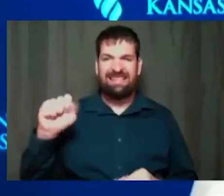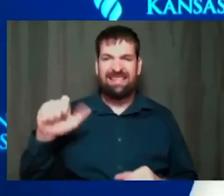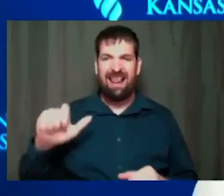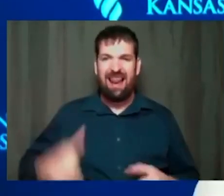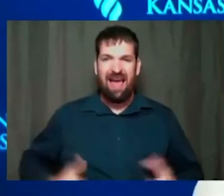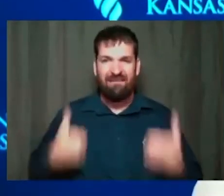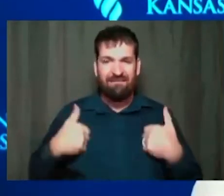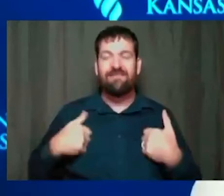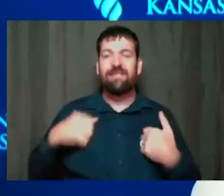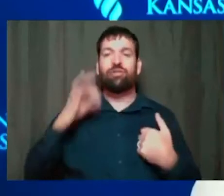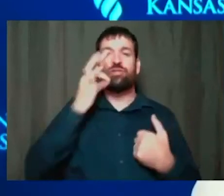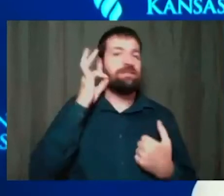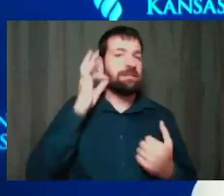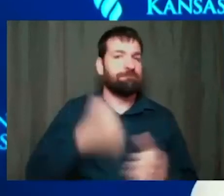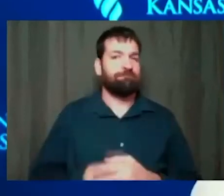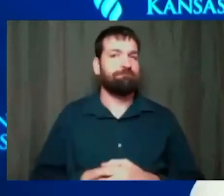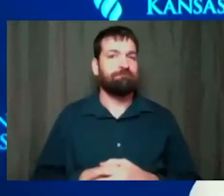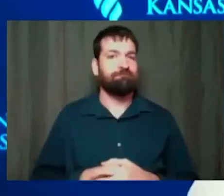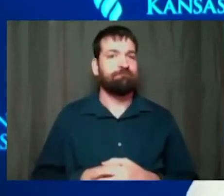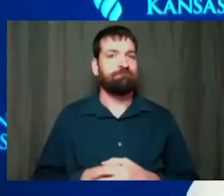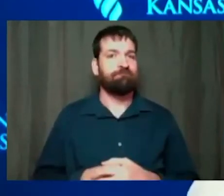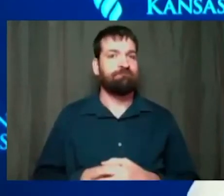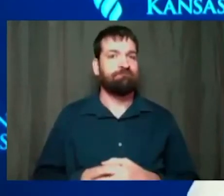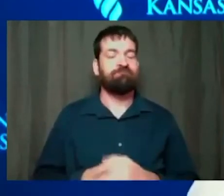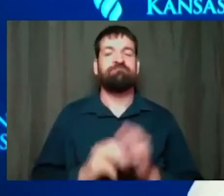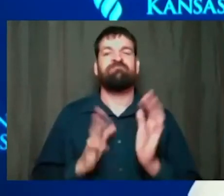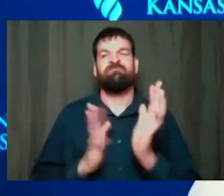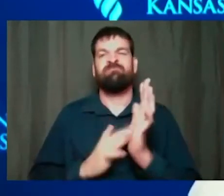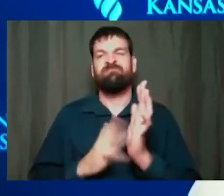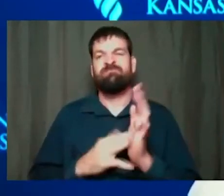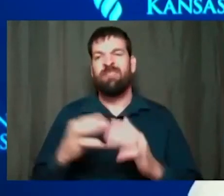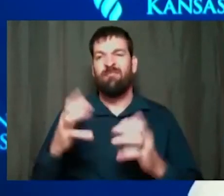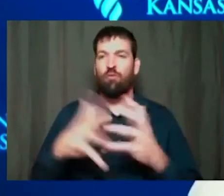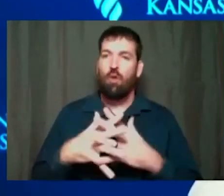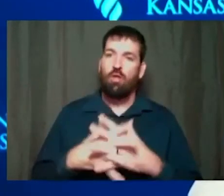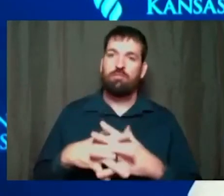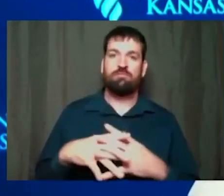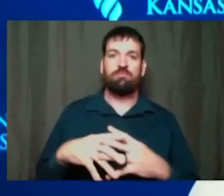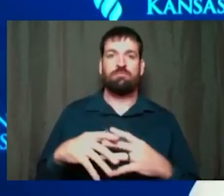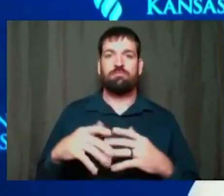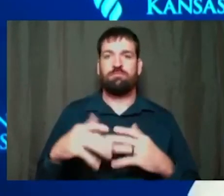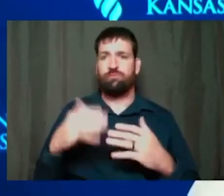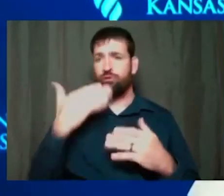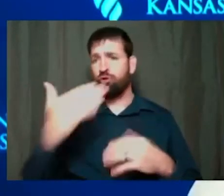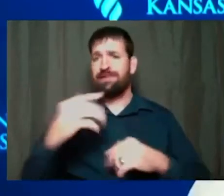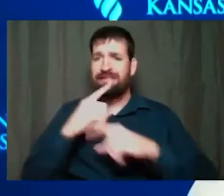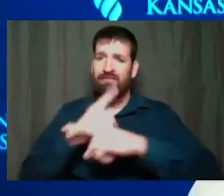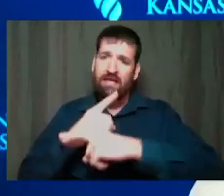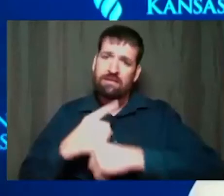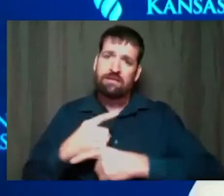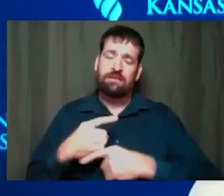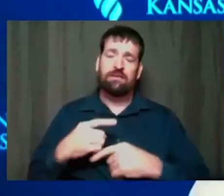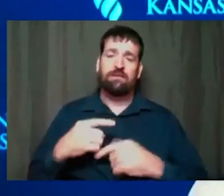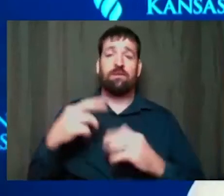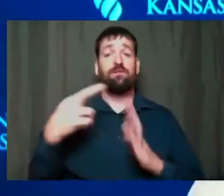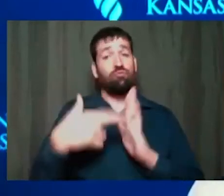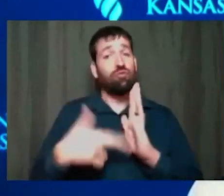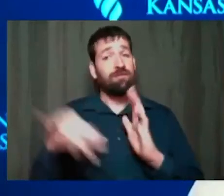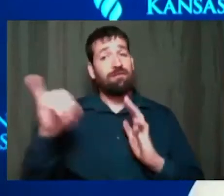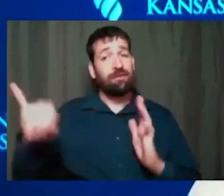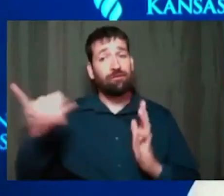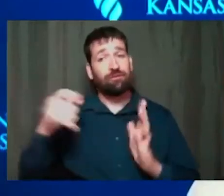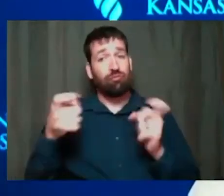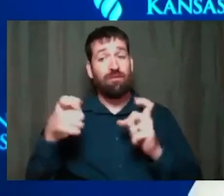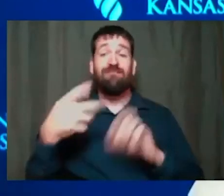Chiefs. It takes complementary football. You have to always have a great defense. The rules of infection control, vaccination,